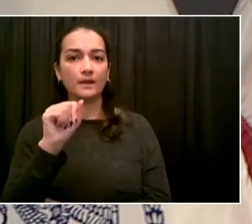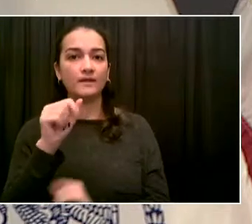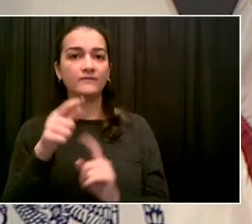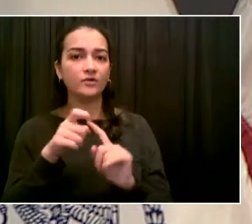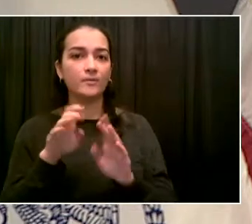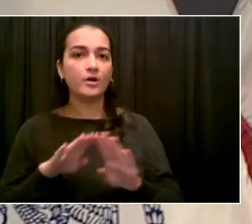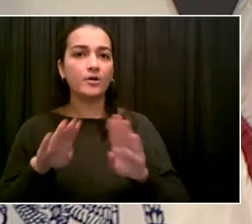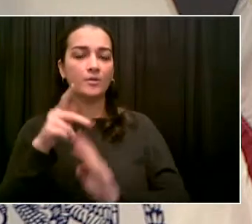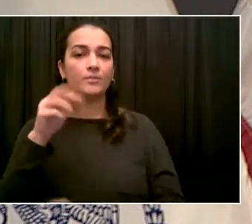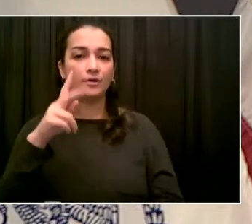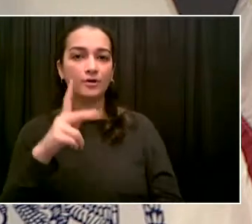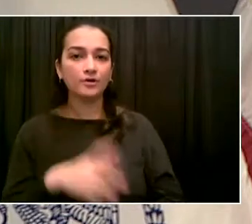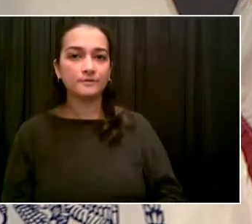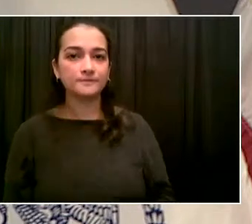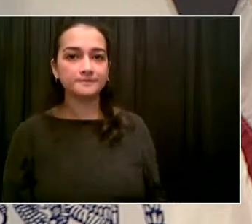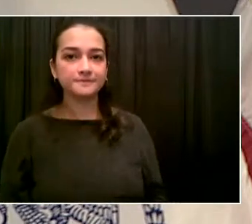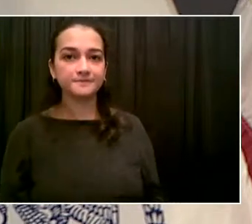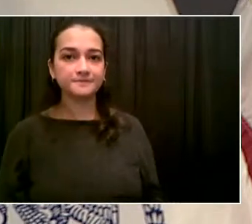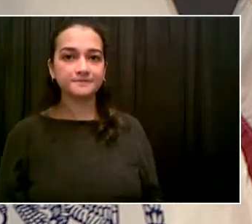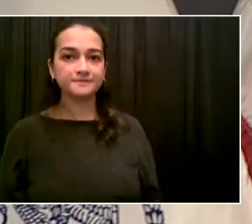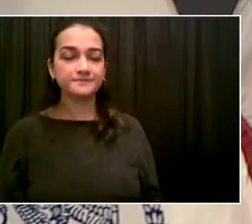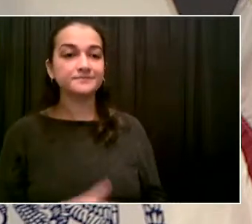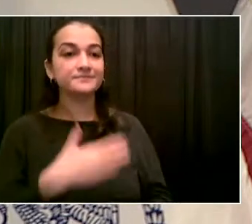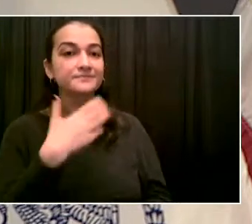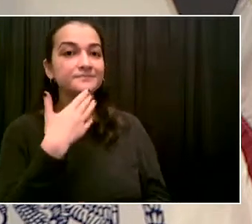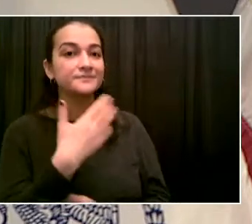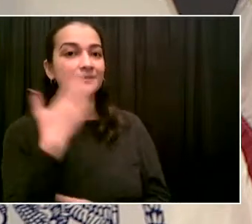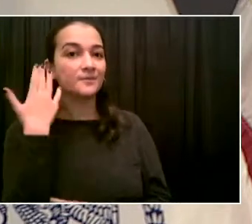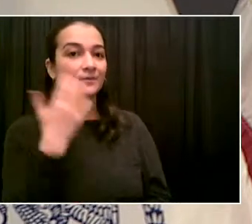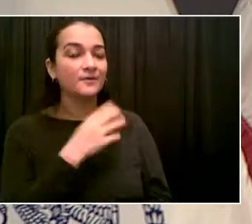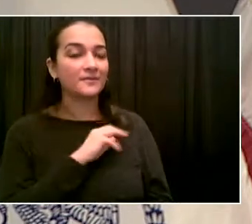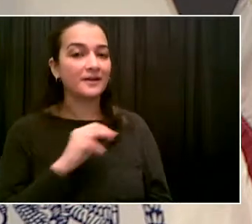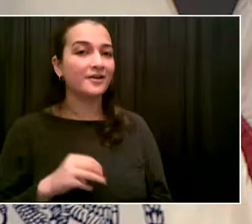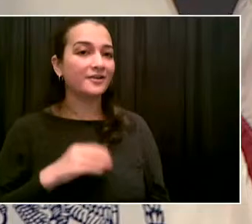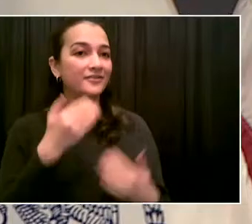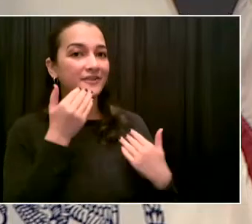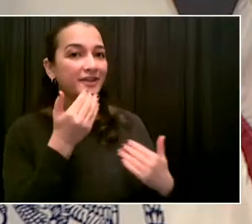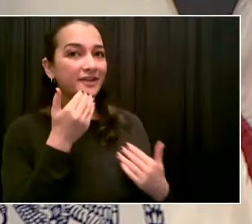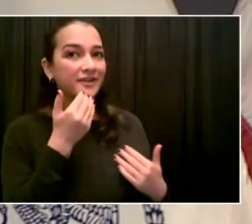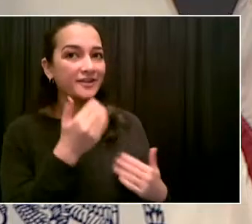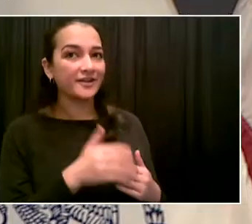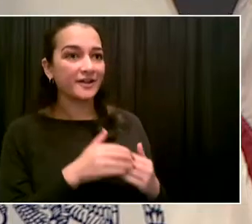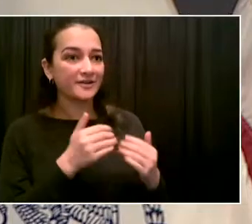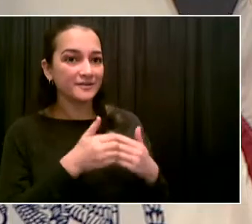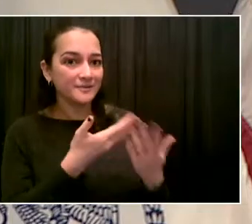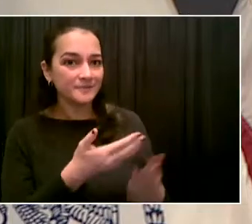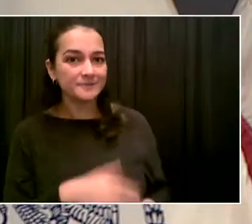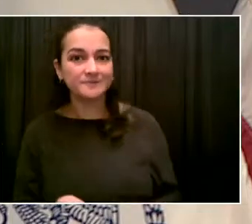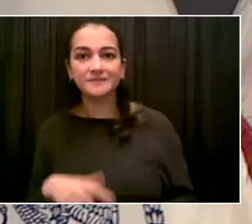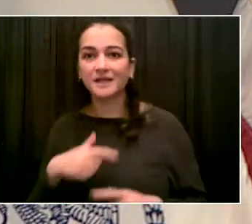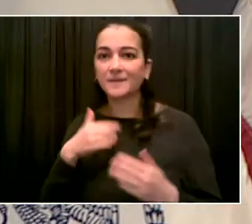Morning, Mr. Mayor. How are you? I'm doing great, Yehudit. How are you? I'm good.